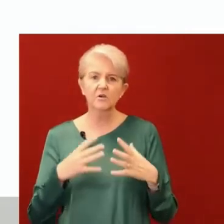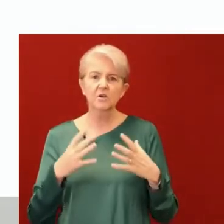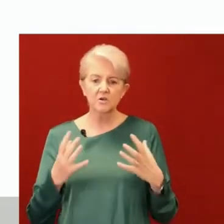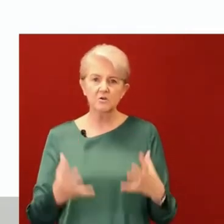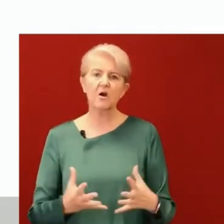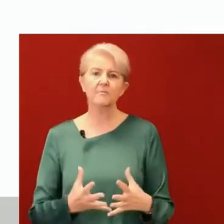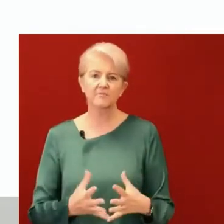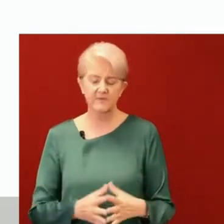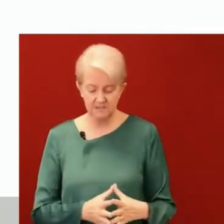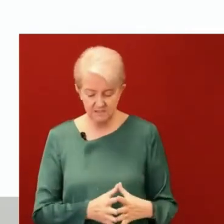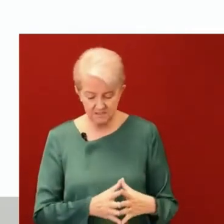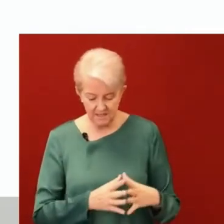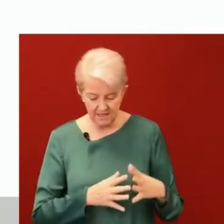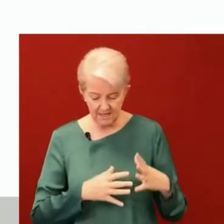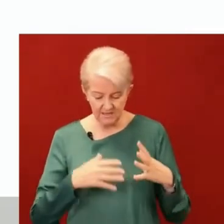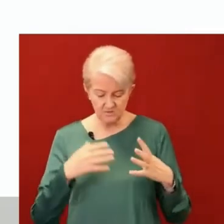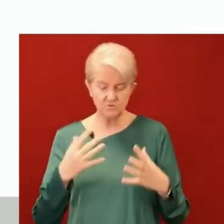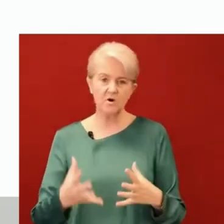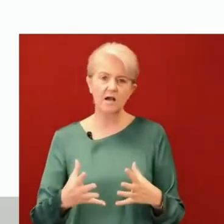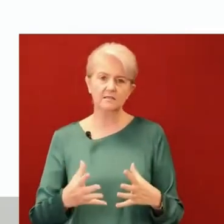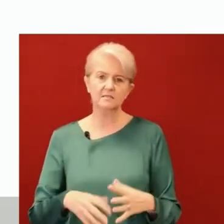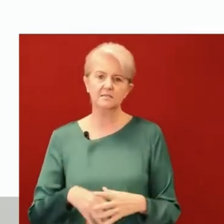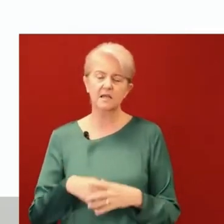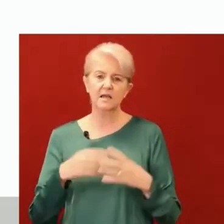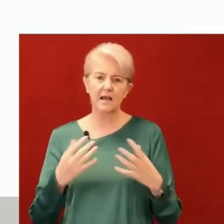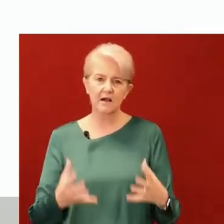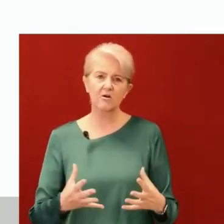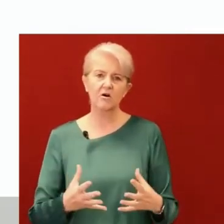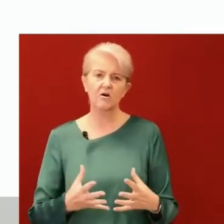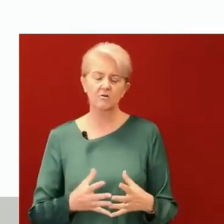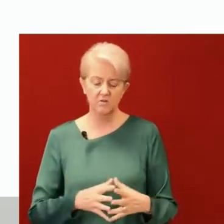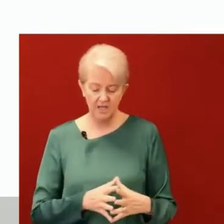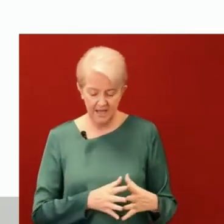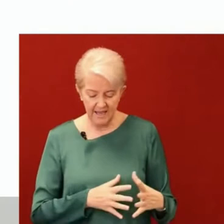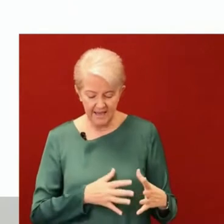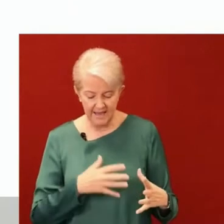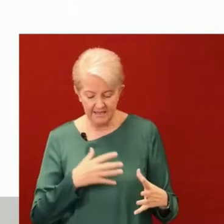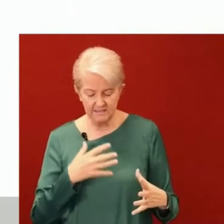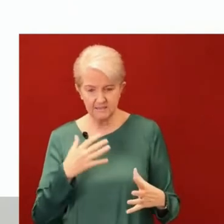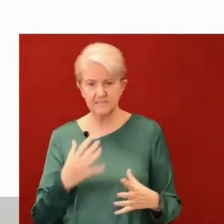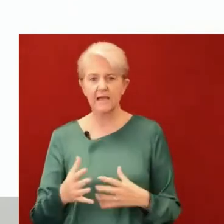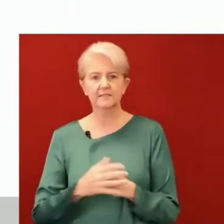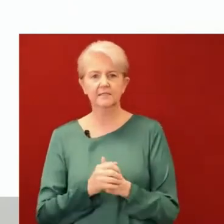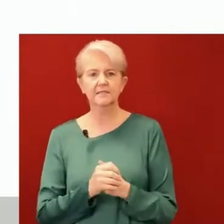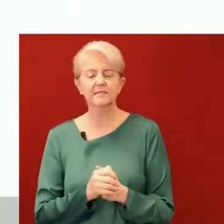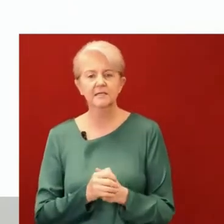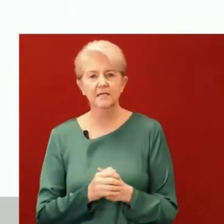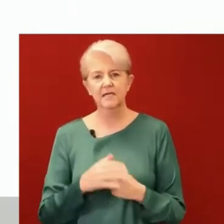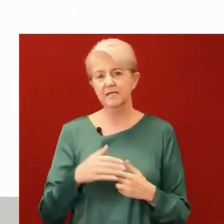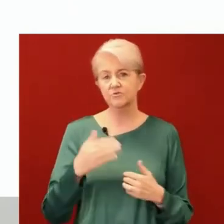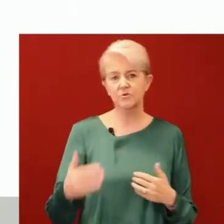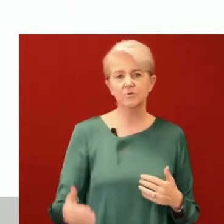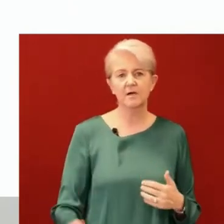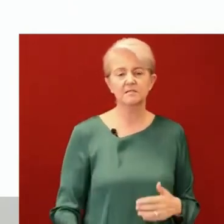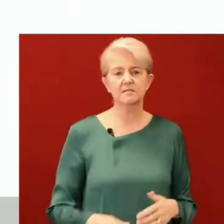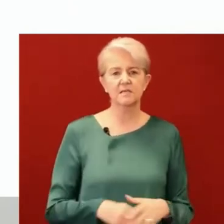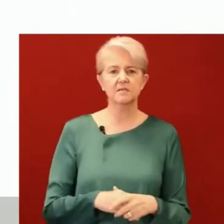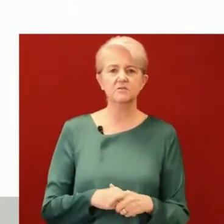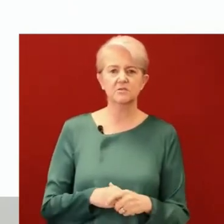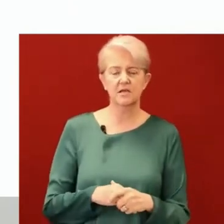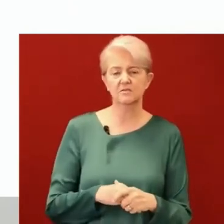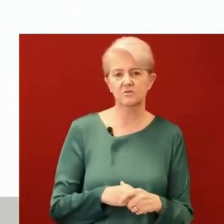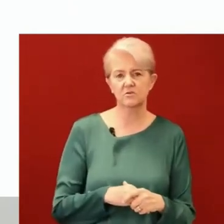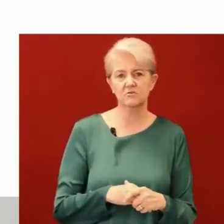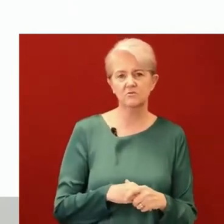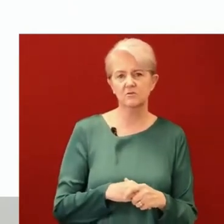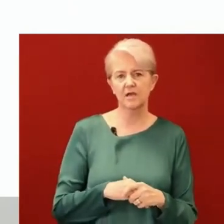of crime figures and drugs and alcohol. And sadly, he drew us